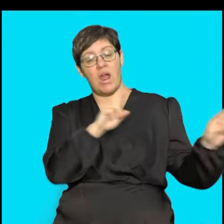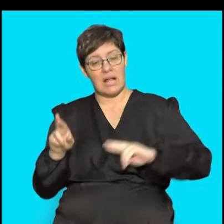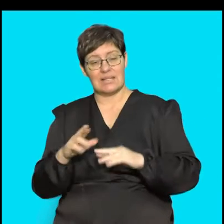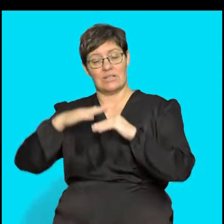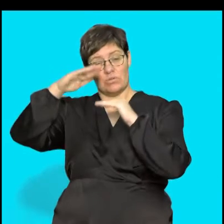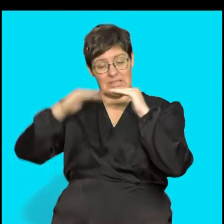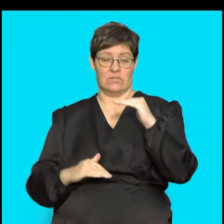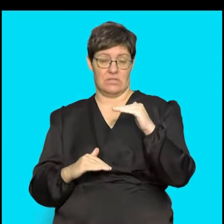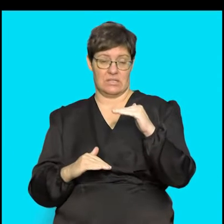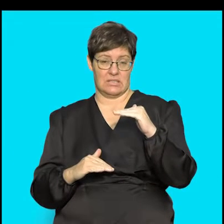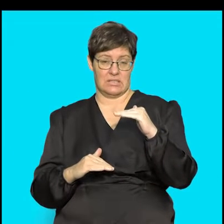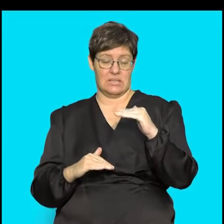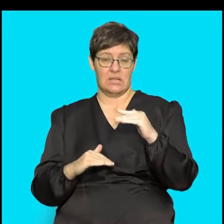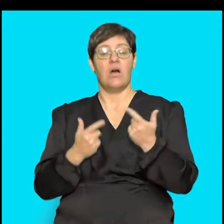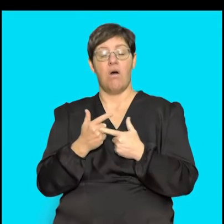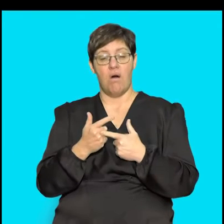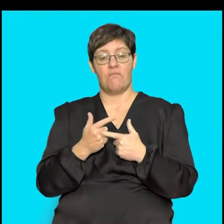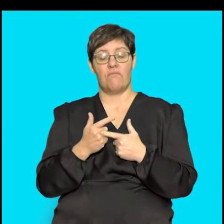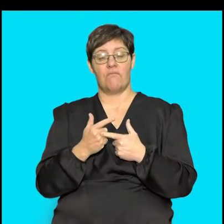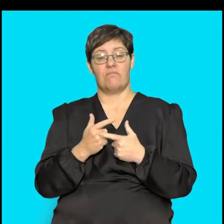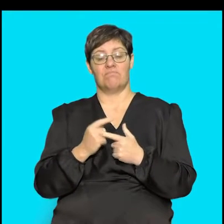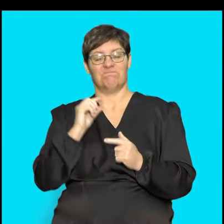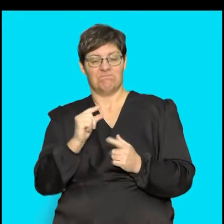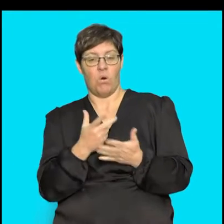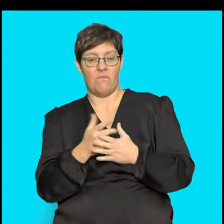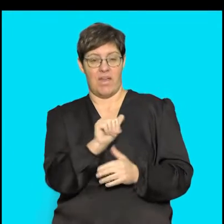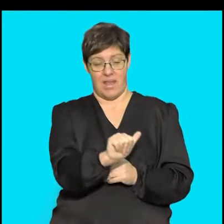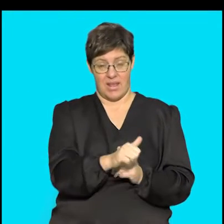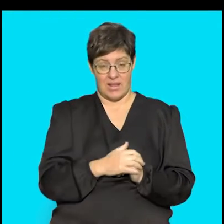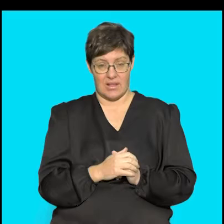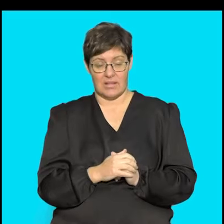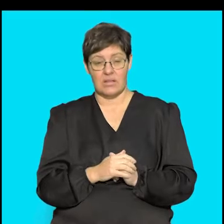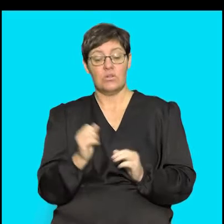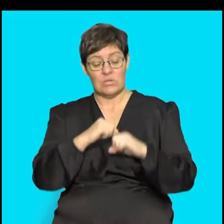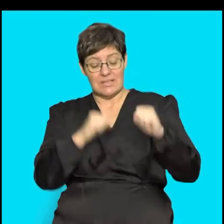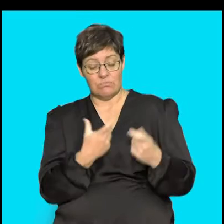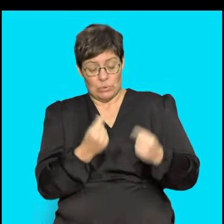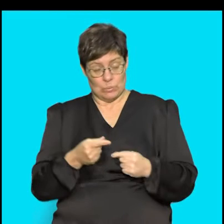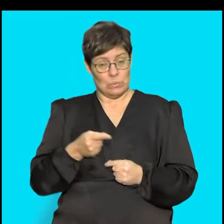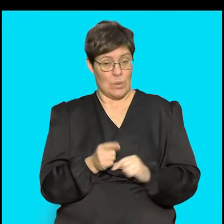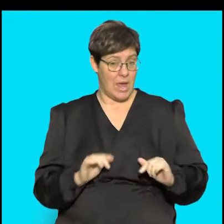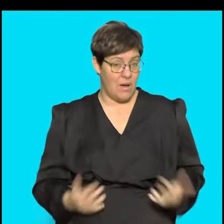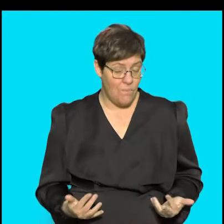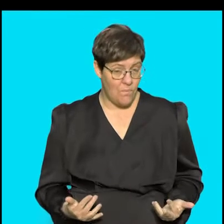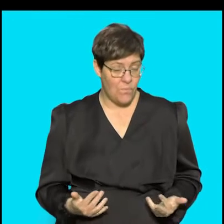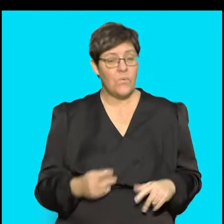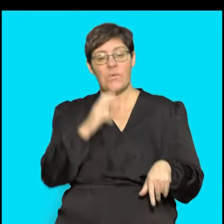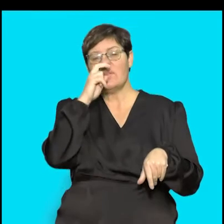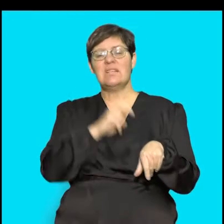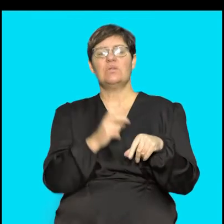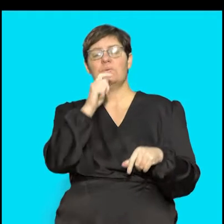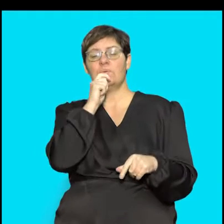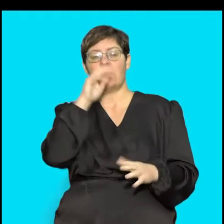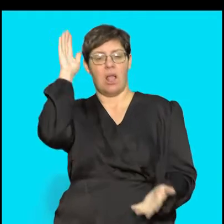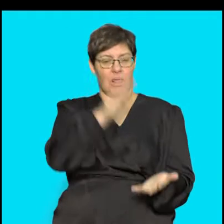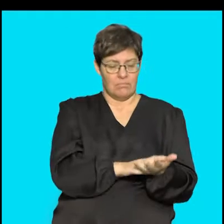reacts to decrease the concentration of A. Now, for the system to do that, it means it needs to